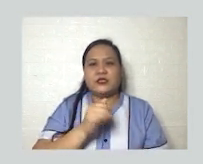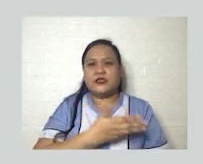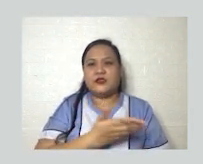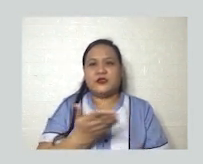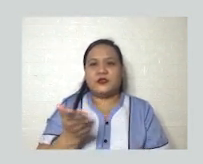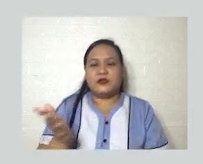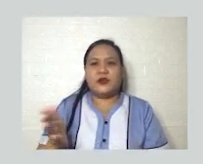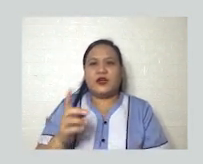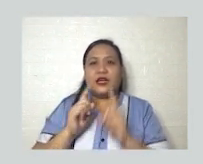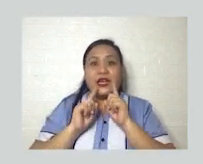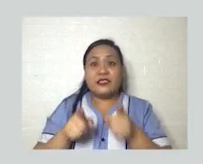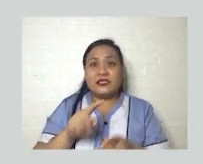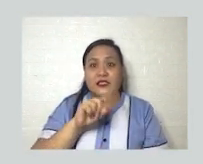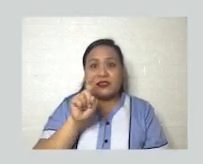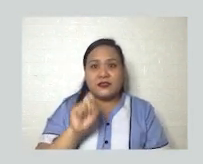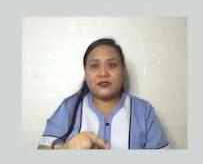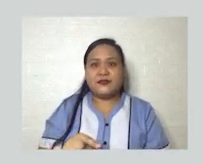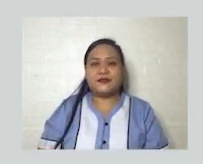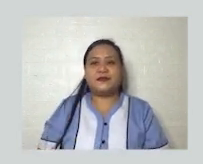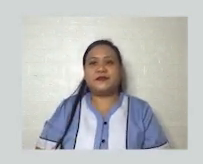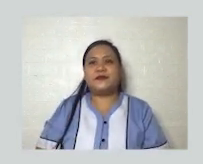What is your answer?